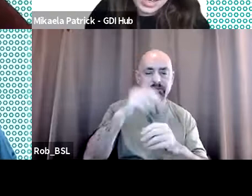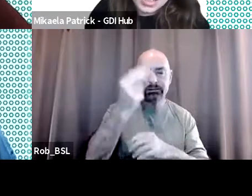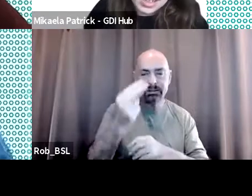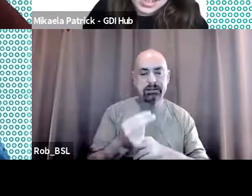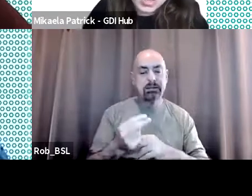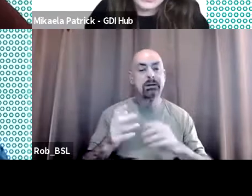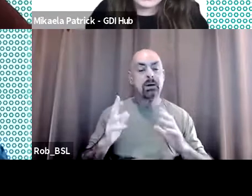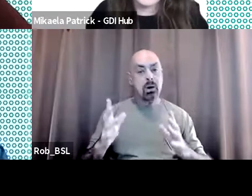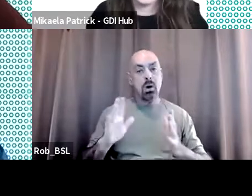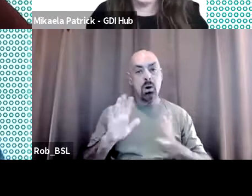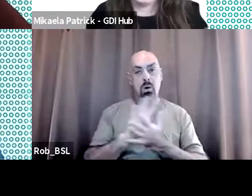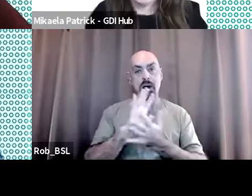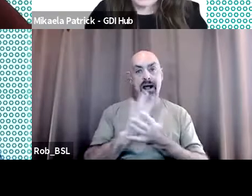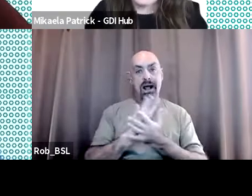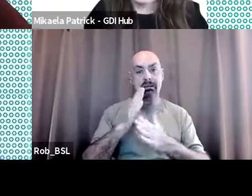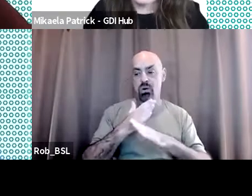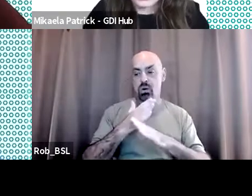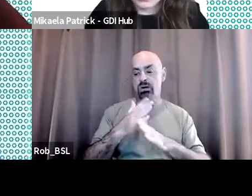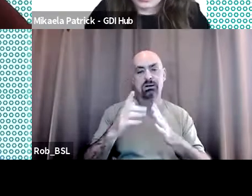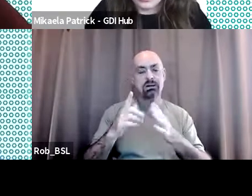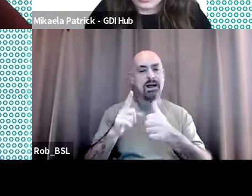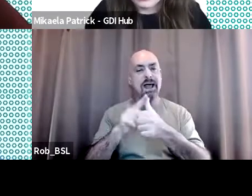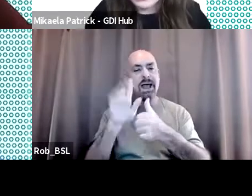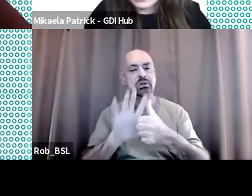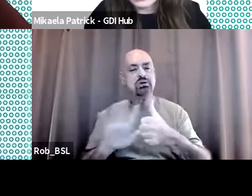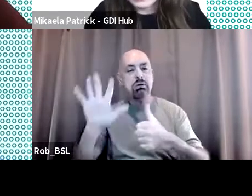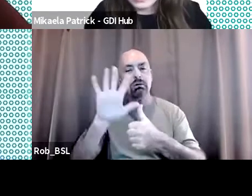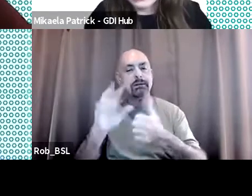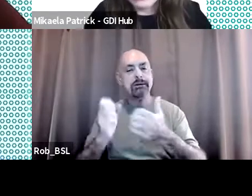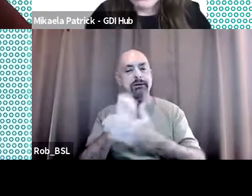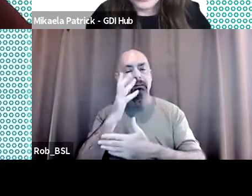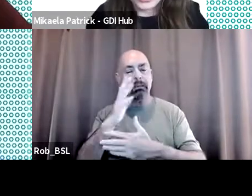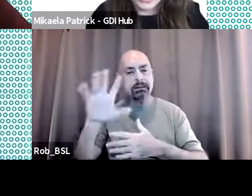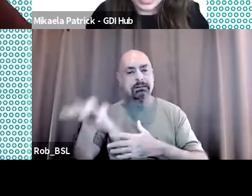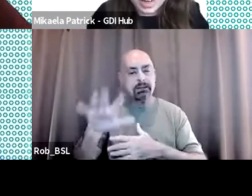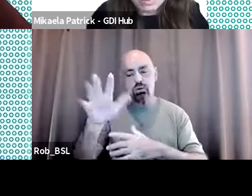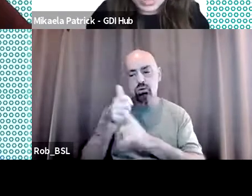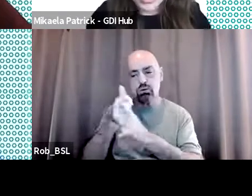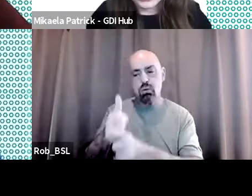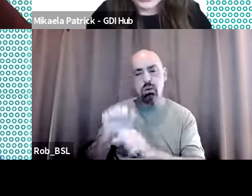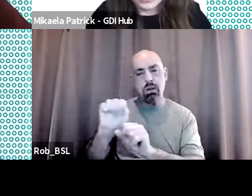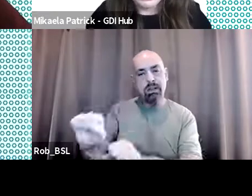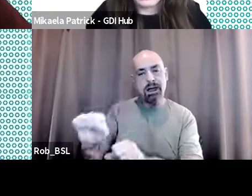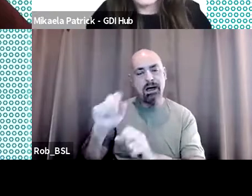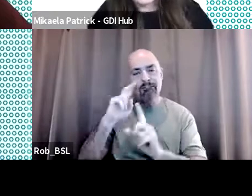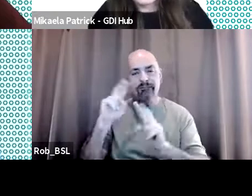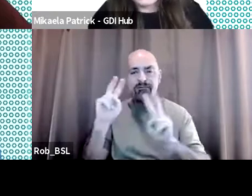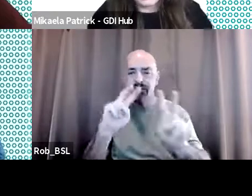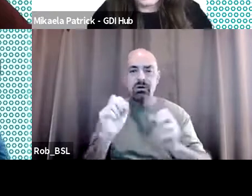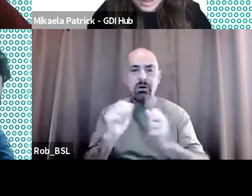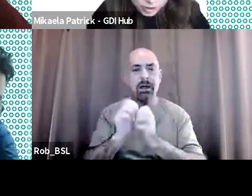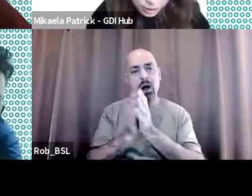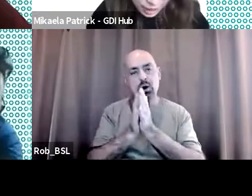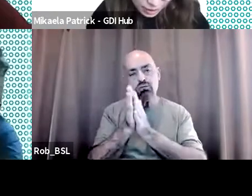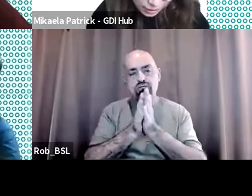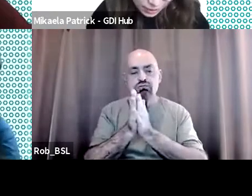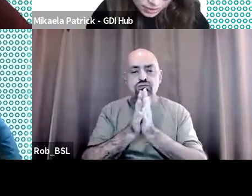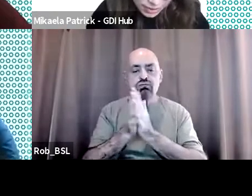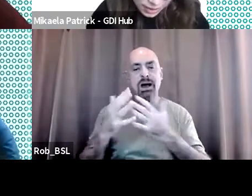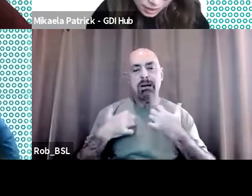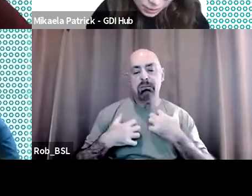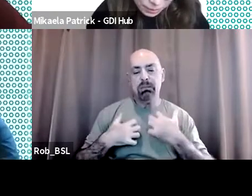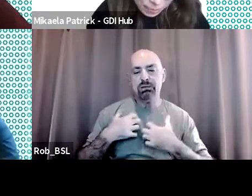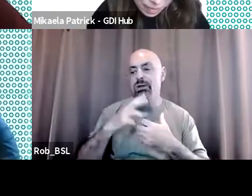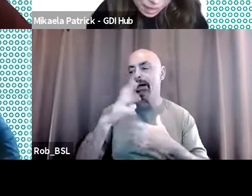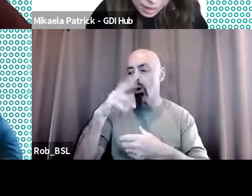with organizations like the Asian Development Bank to support them in their vision and ambitions around disability, inclusion and